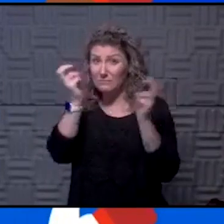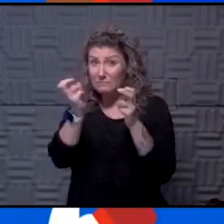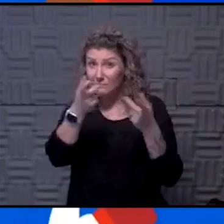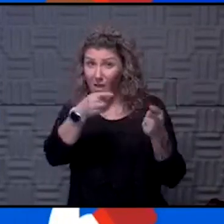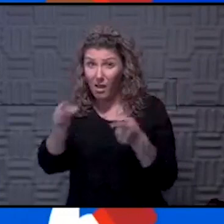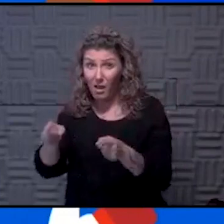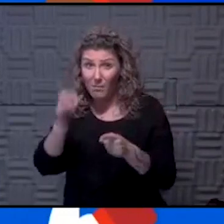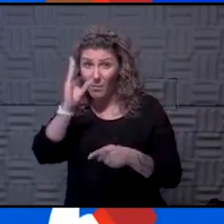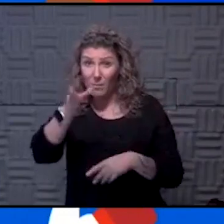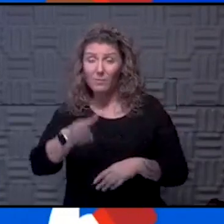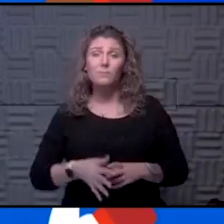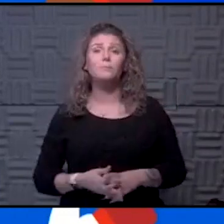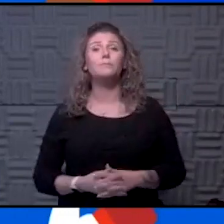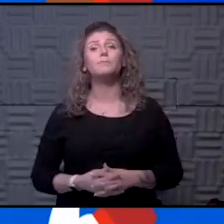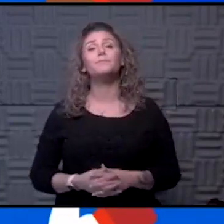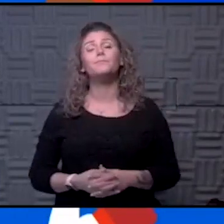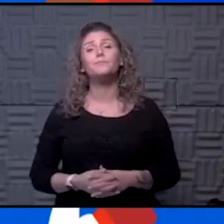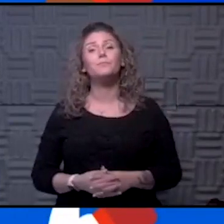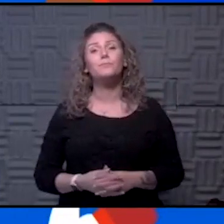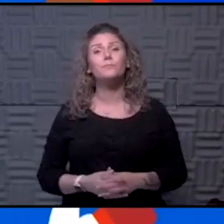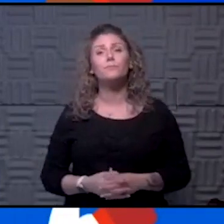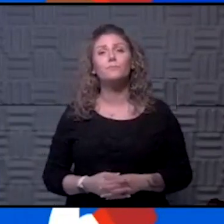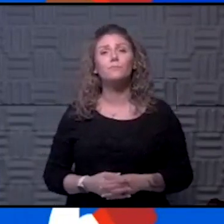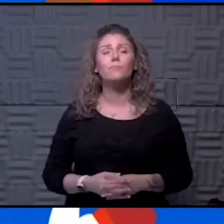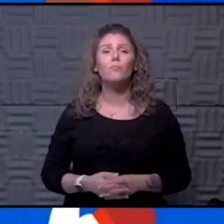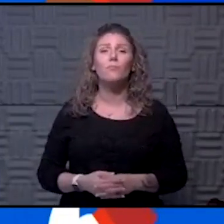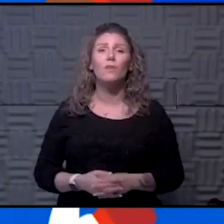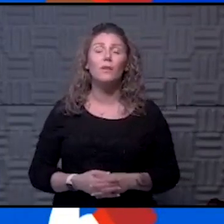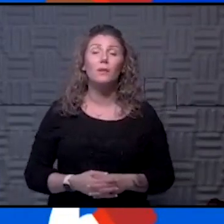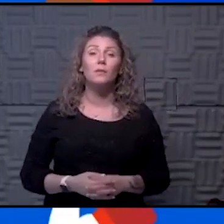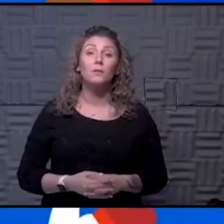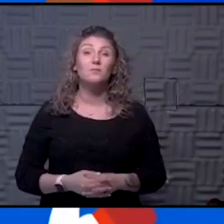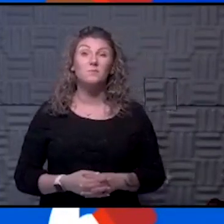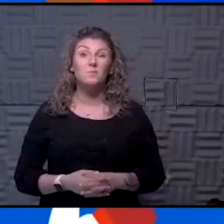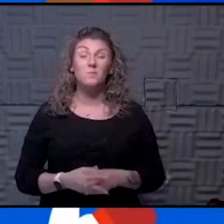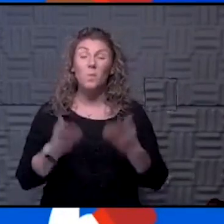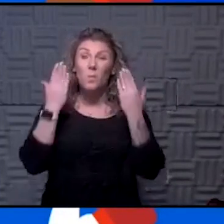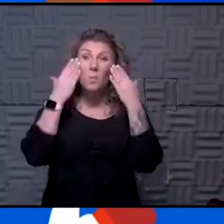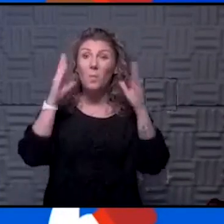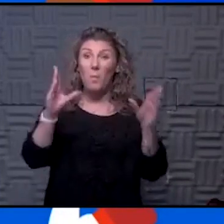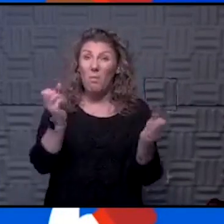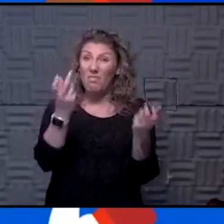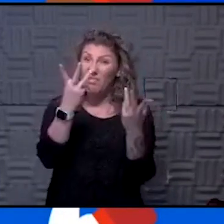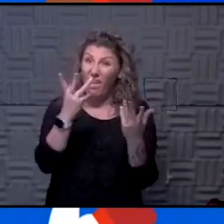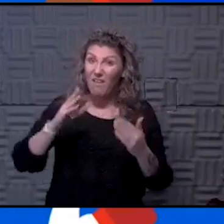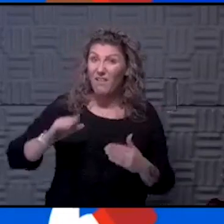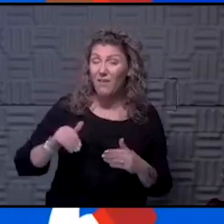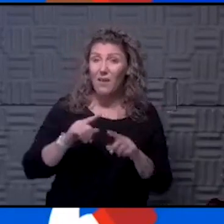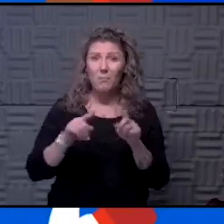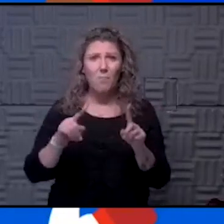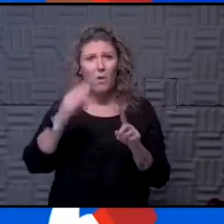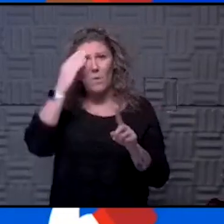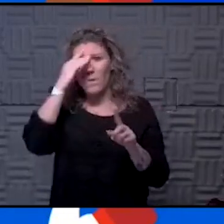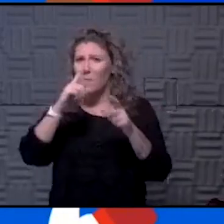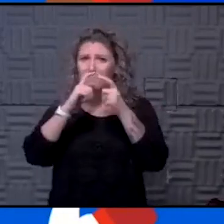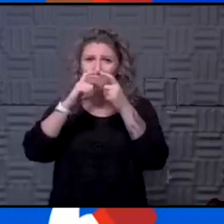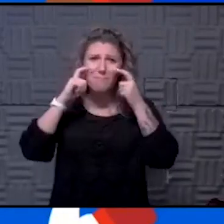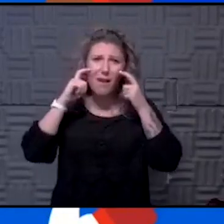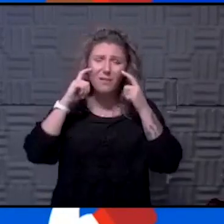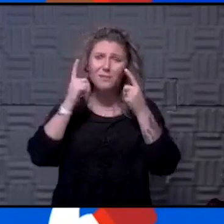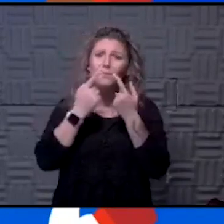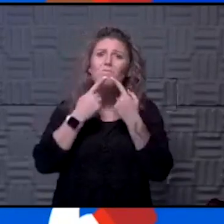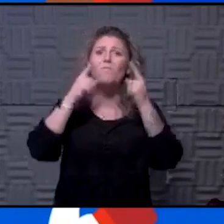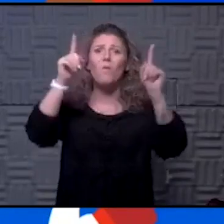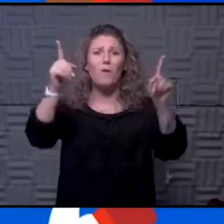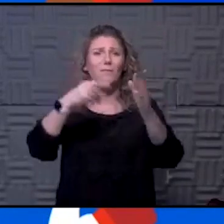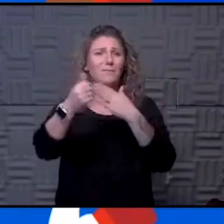occur. And so there's a lot that we don't know yet, but we know that masks continue to work no matter what the variants are.